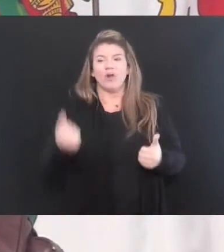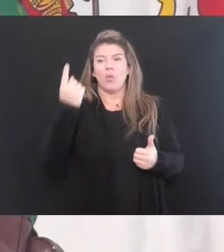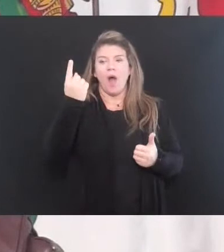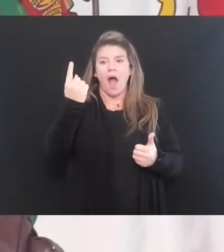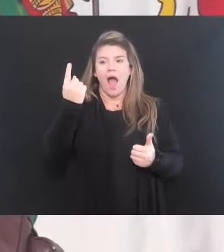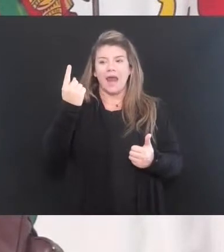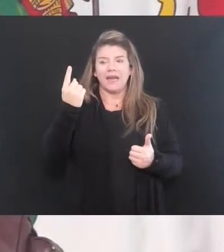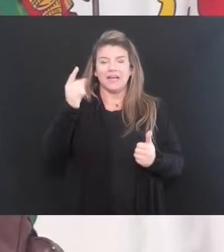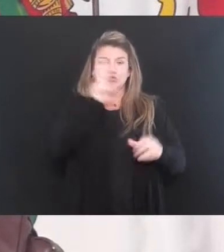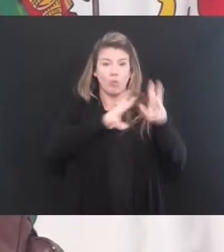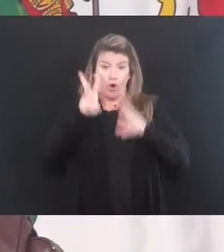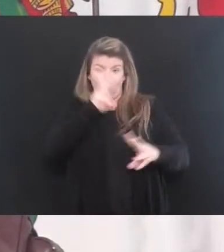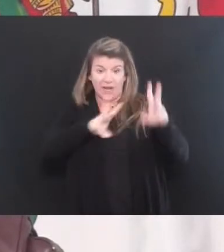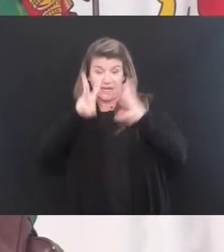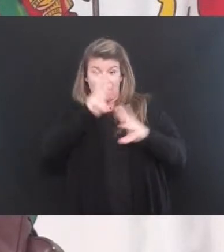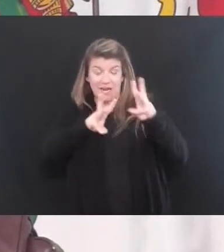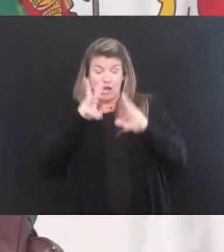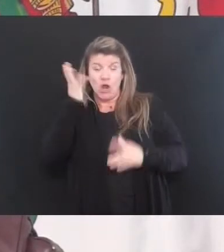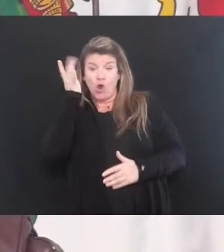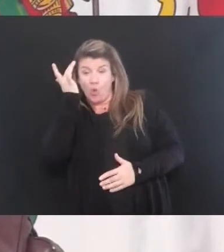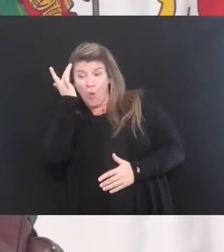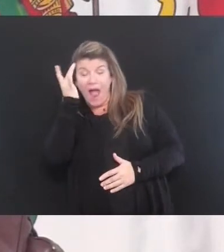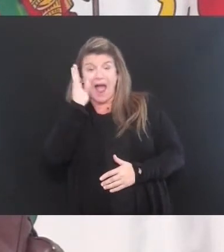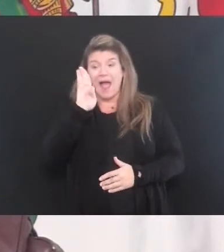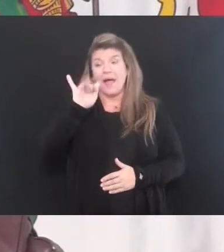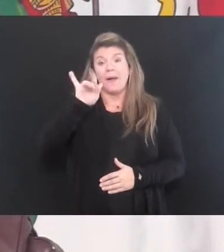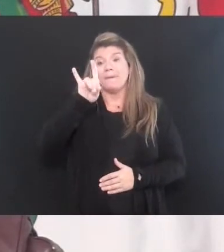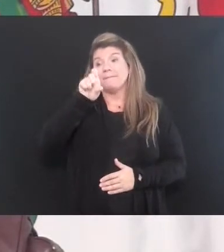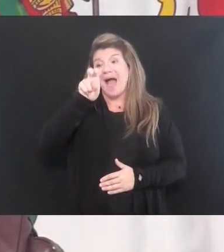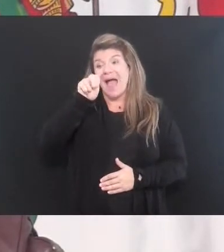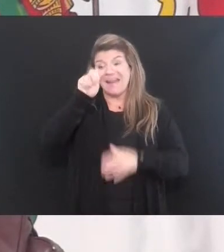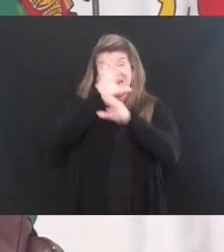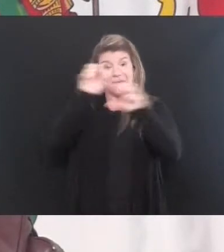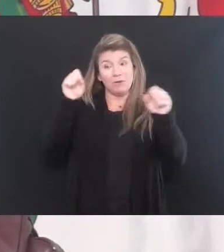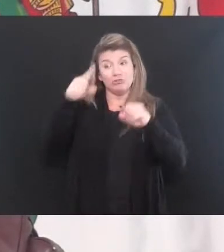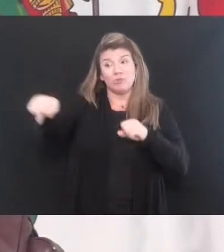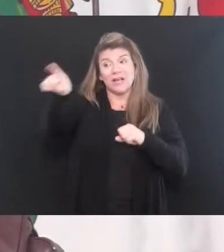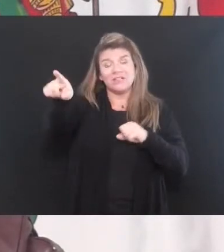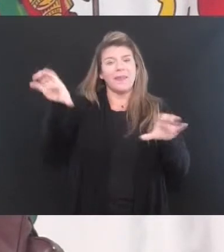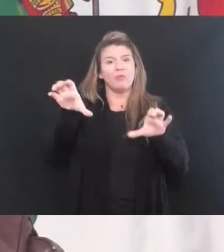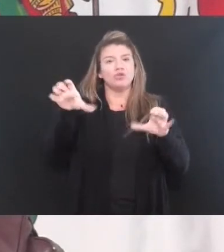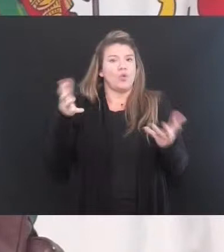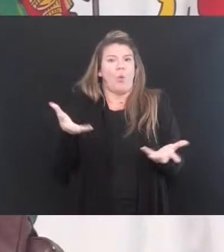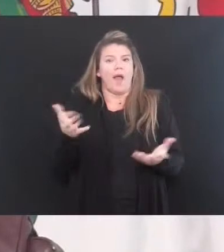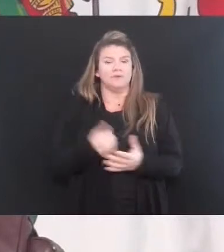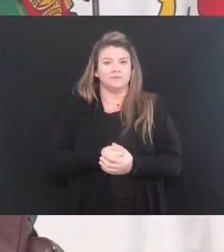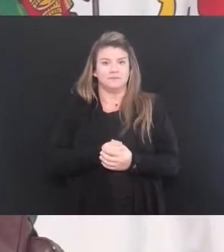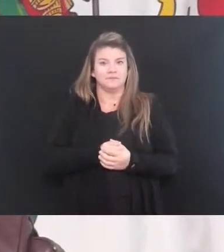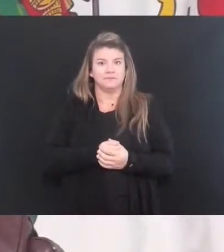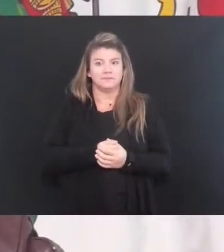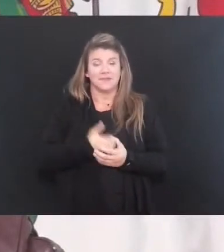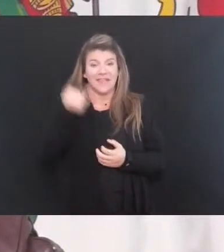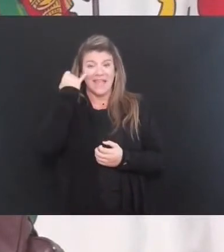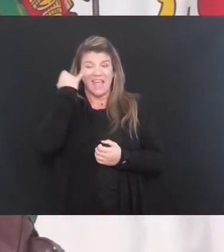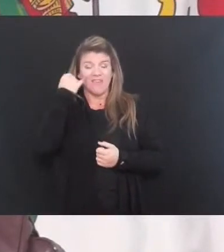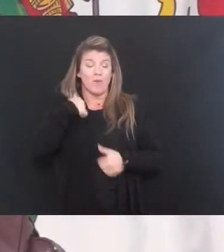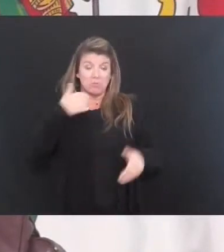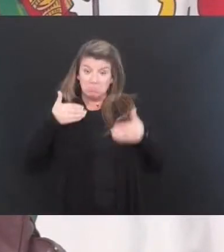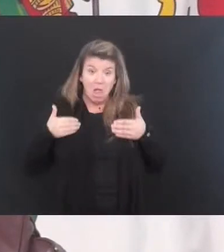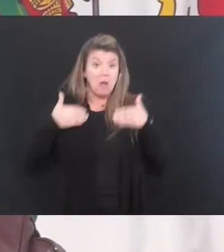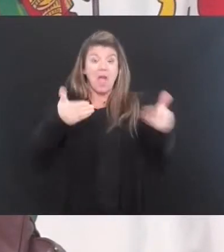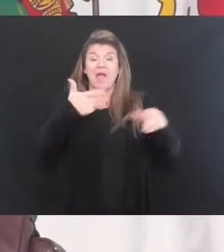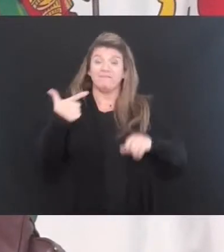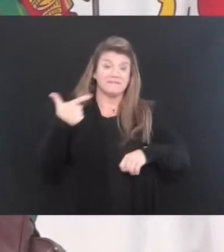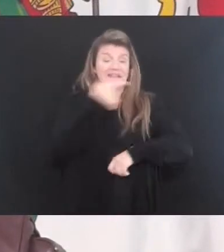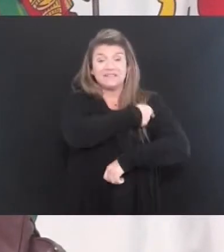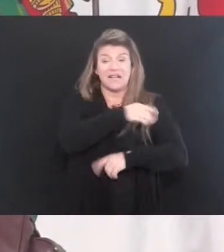shy of the fact of what the Biden administration is going to do. If we jump out and start